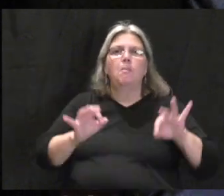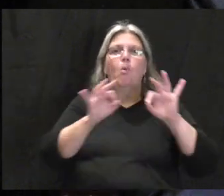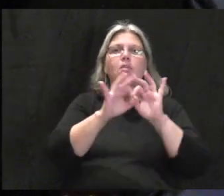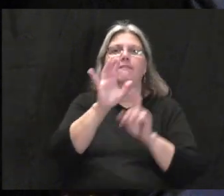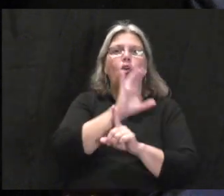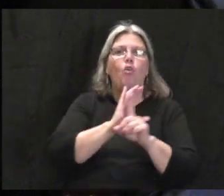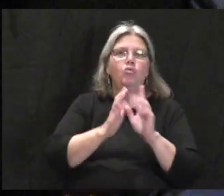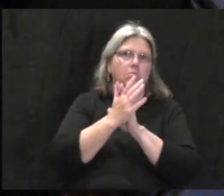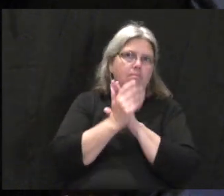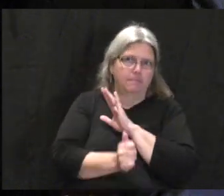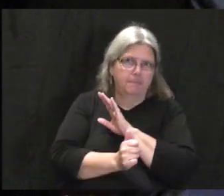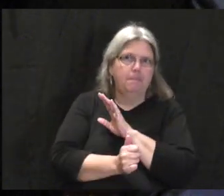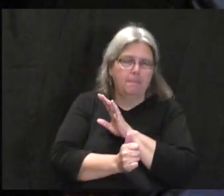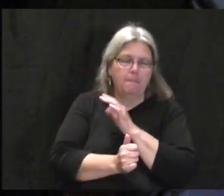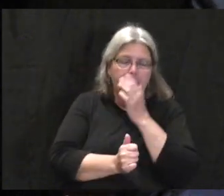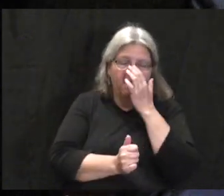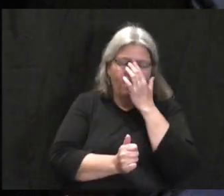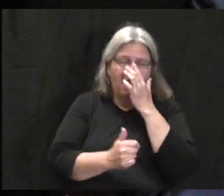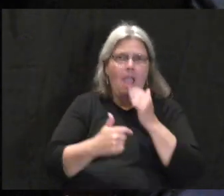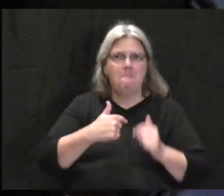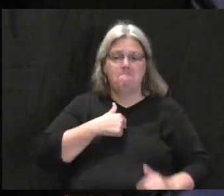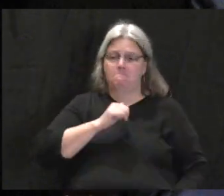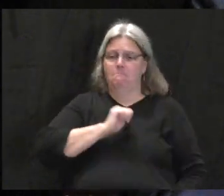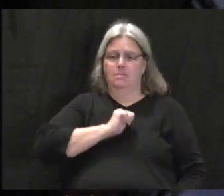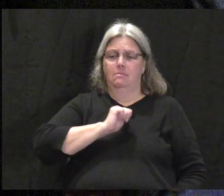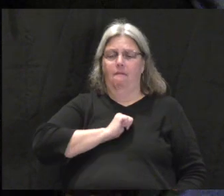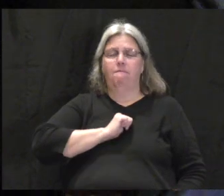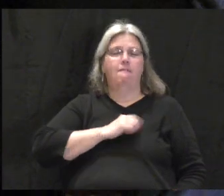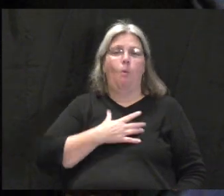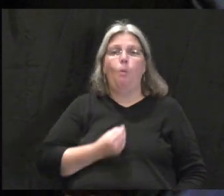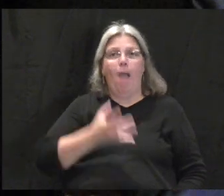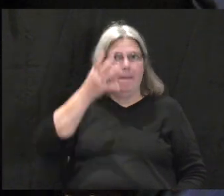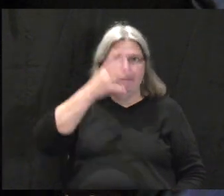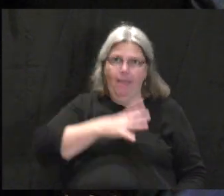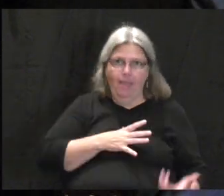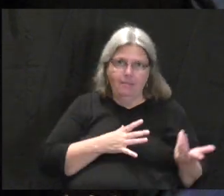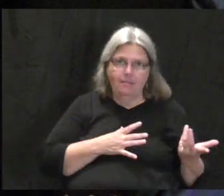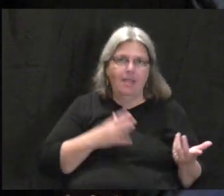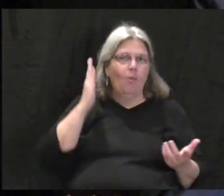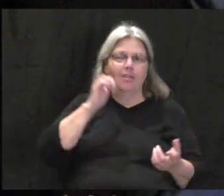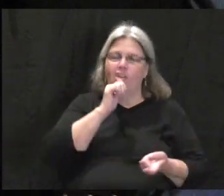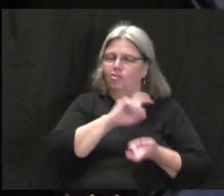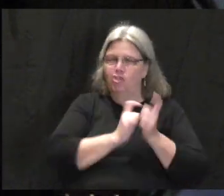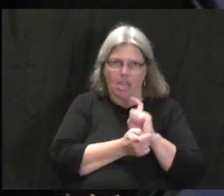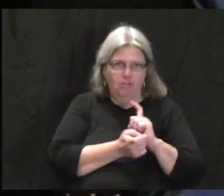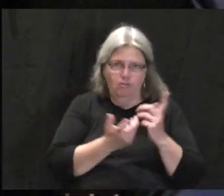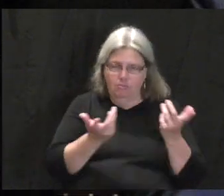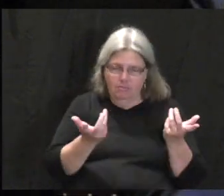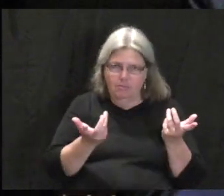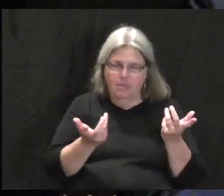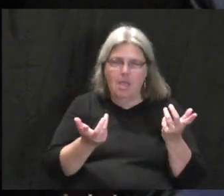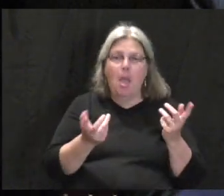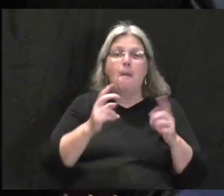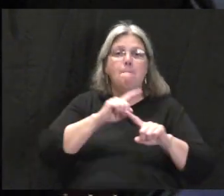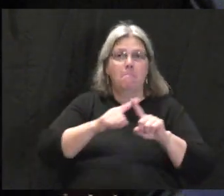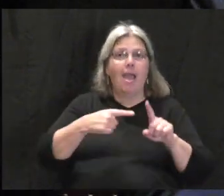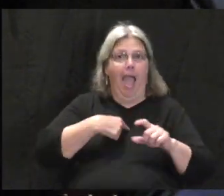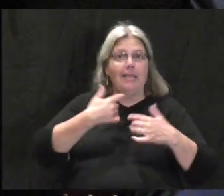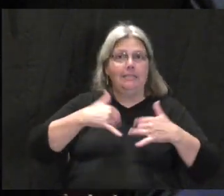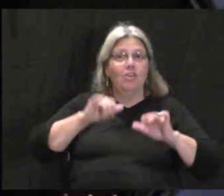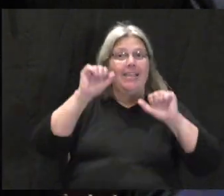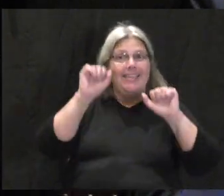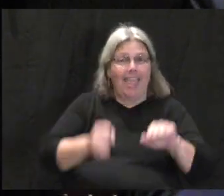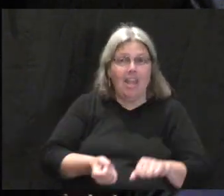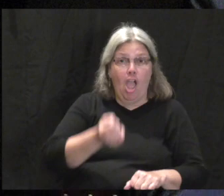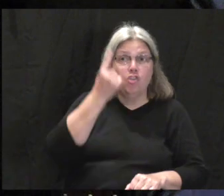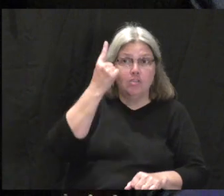the things that other people have gone through and the stories. And that's kind of where it is for me. Everybody walks into our school buildings with a